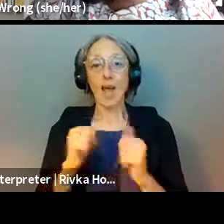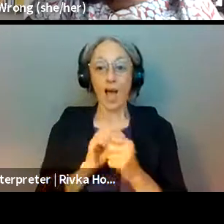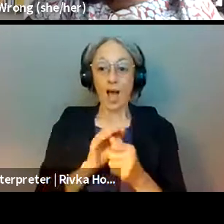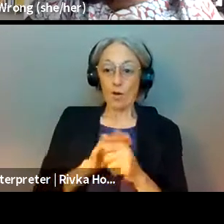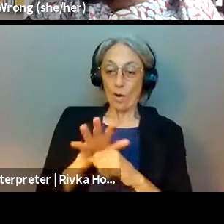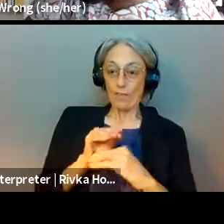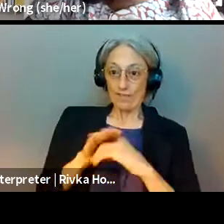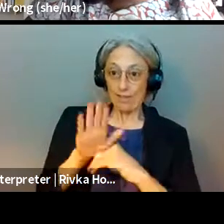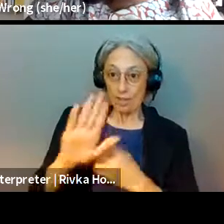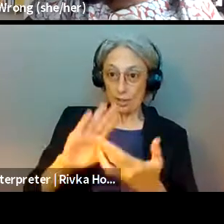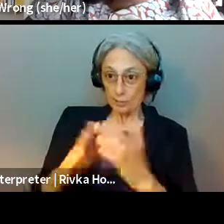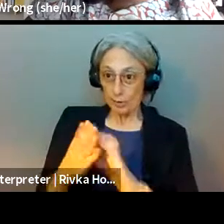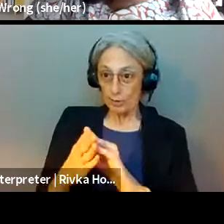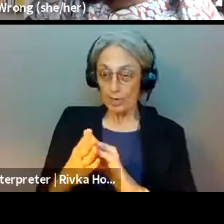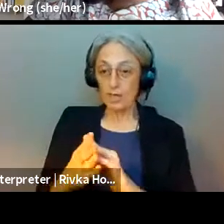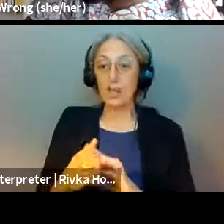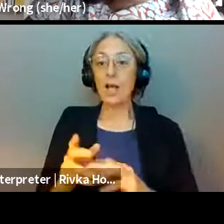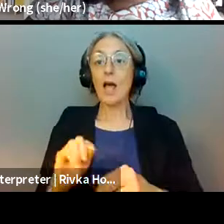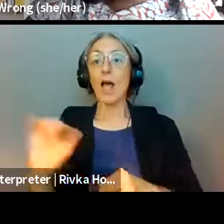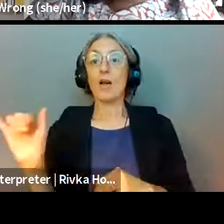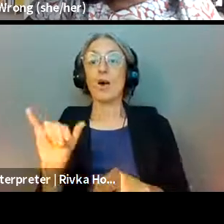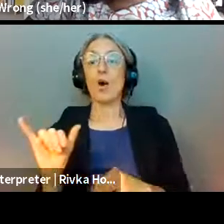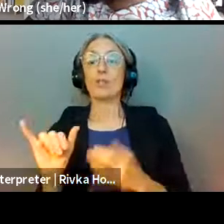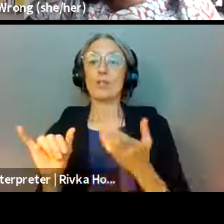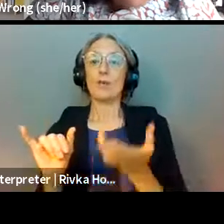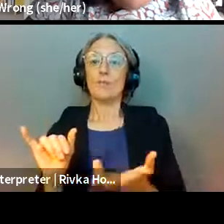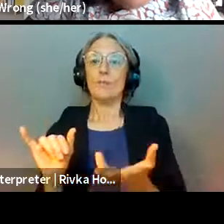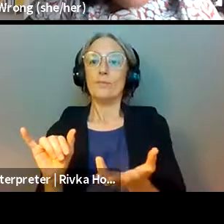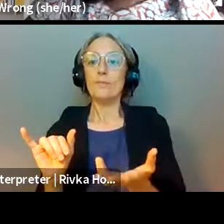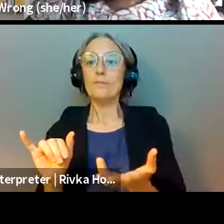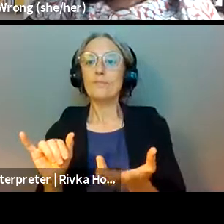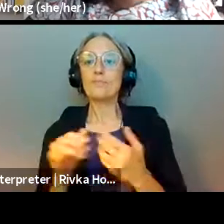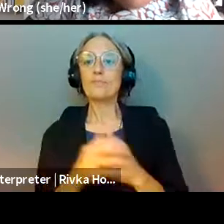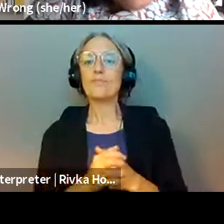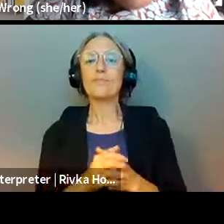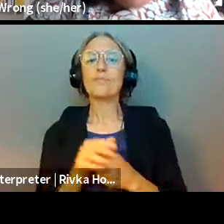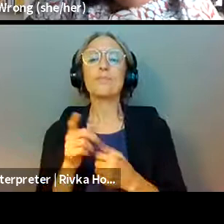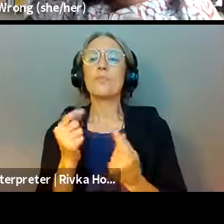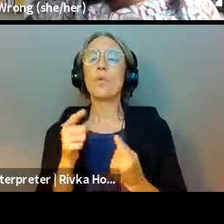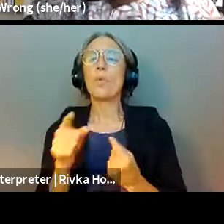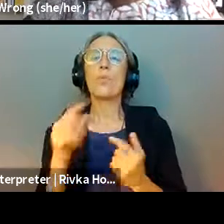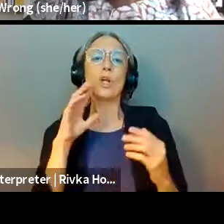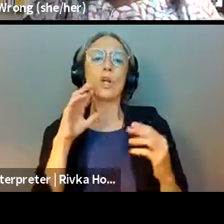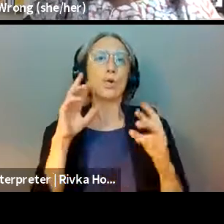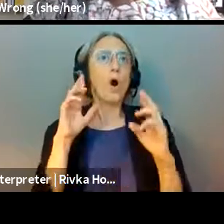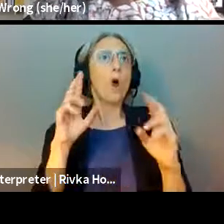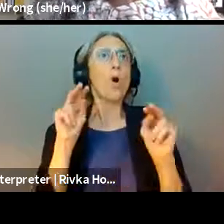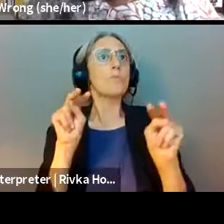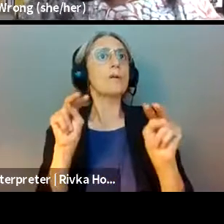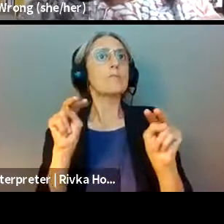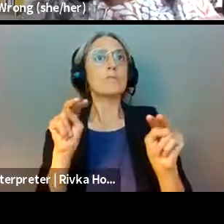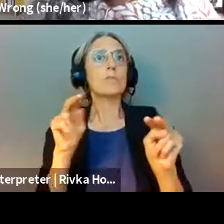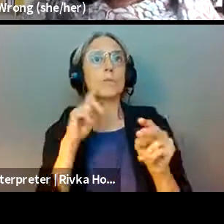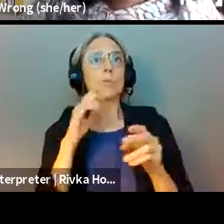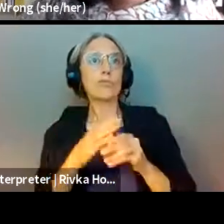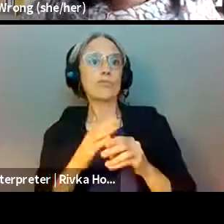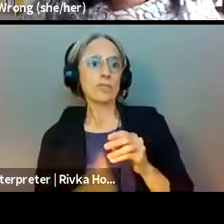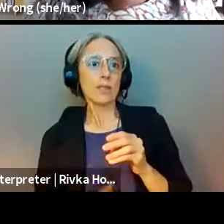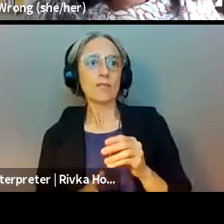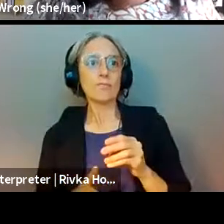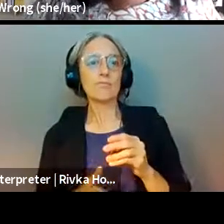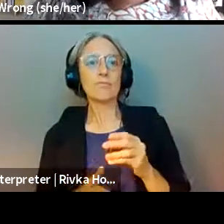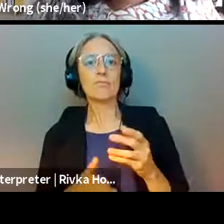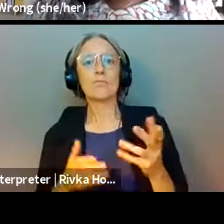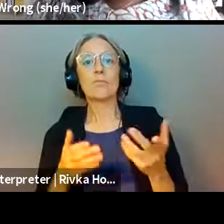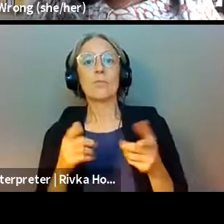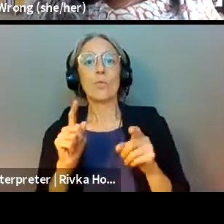but also sort of what are the things that you are hoping will come out sort of as we continue to